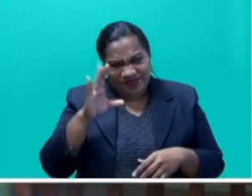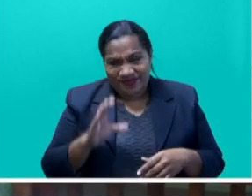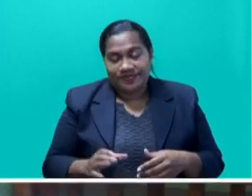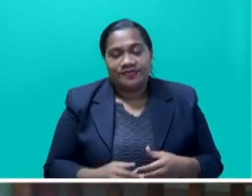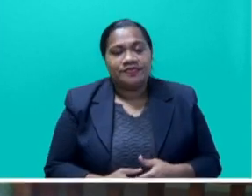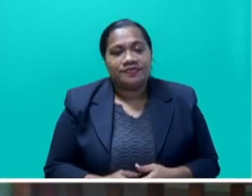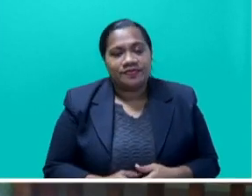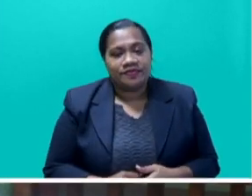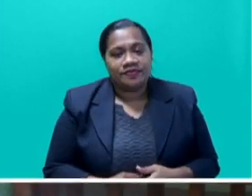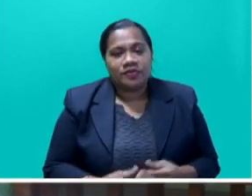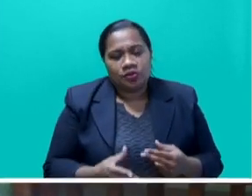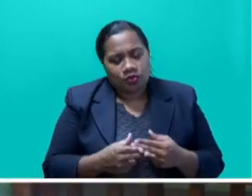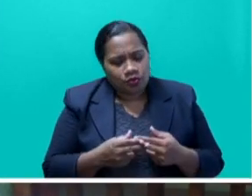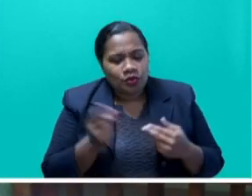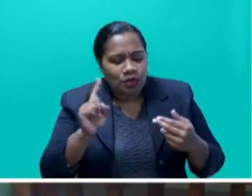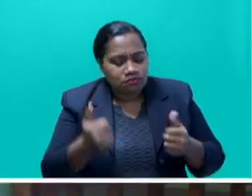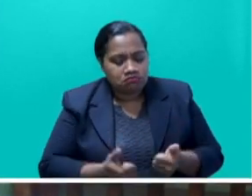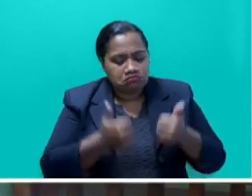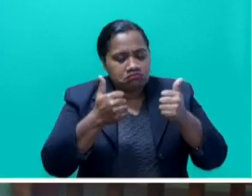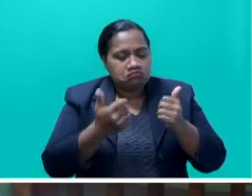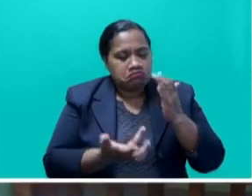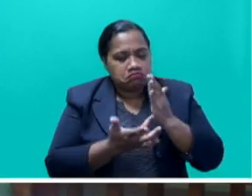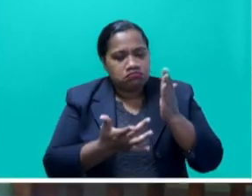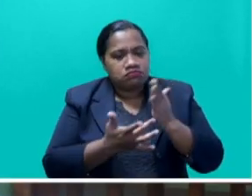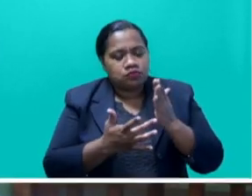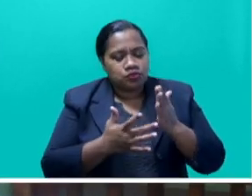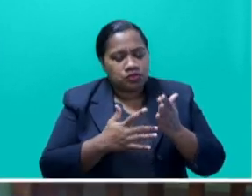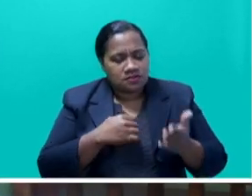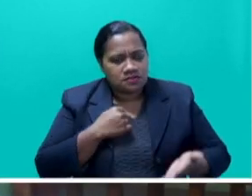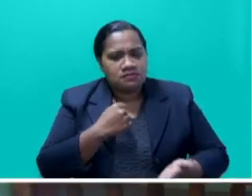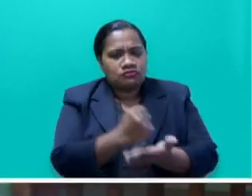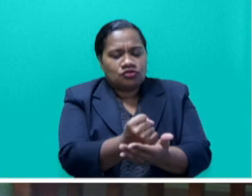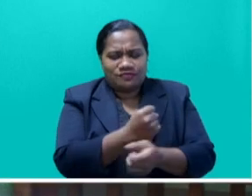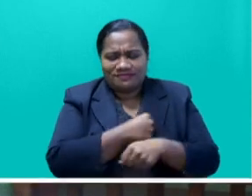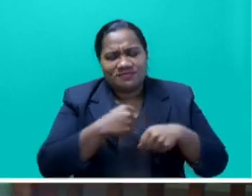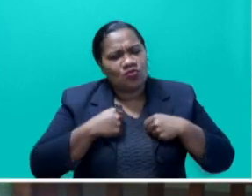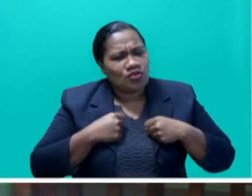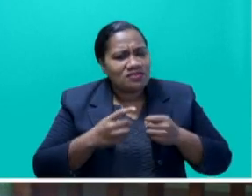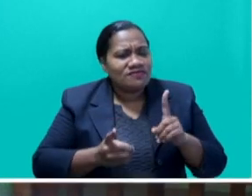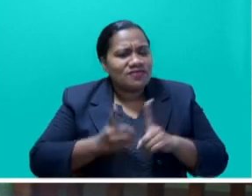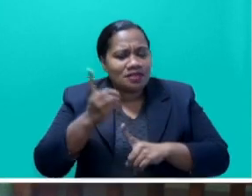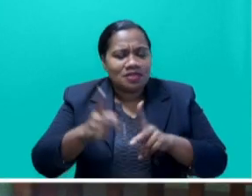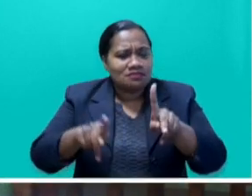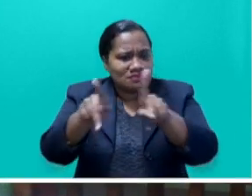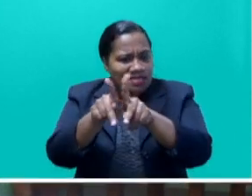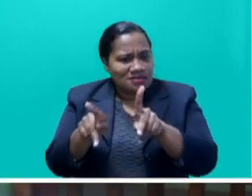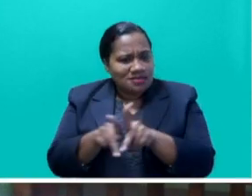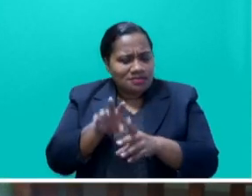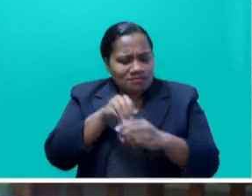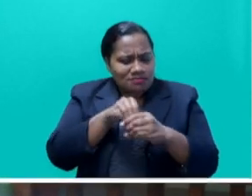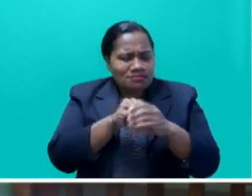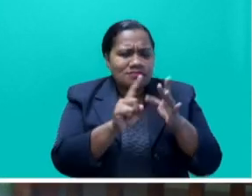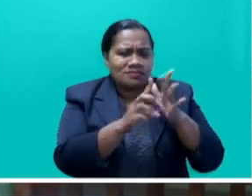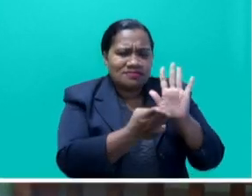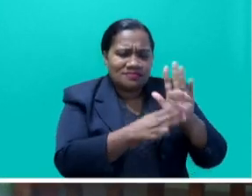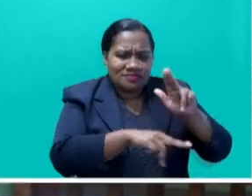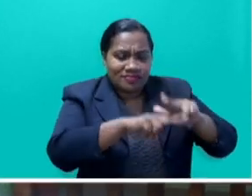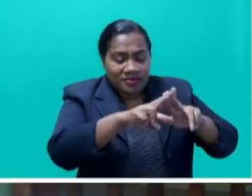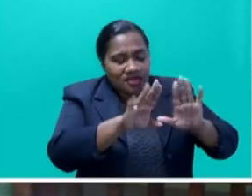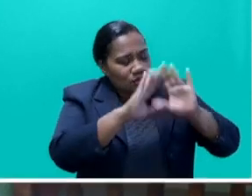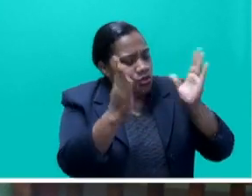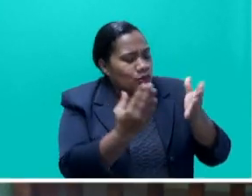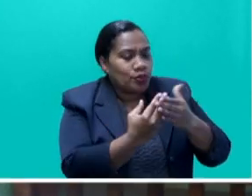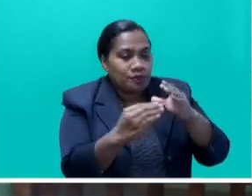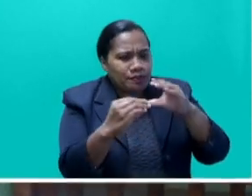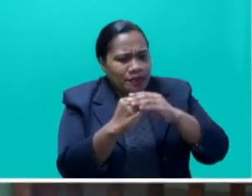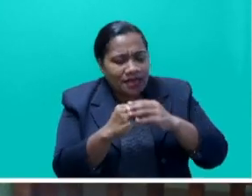with good technical support, oversight and surveillance of our development partners, including the IMF and the World Bank. This